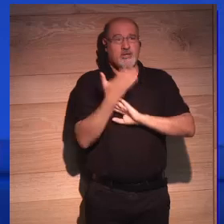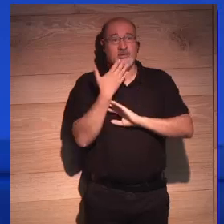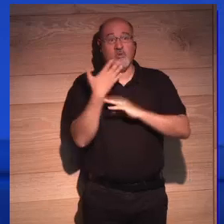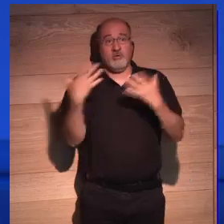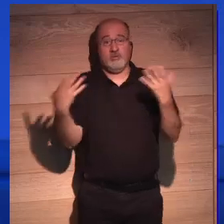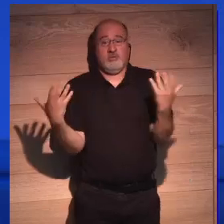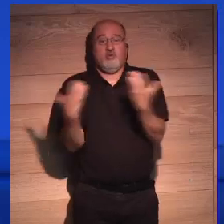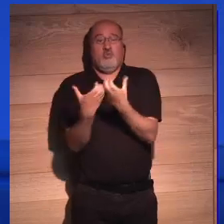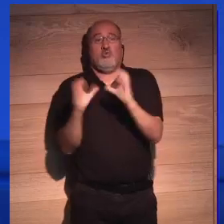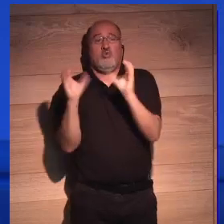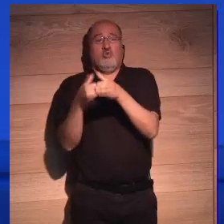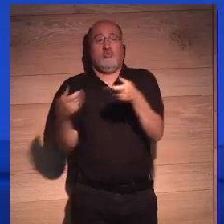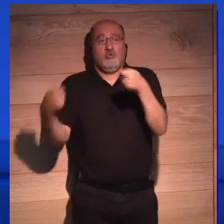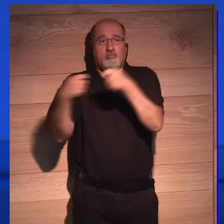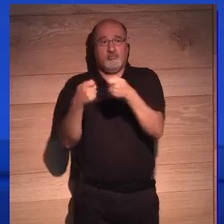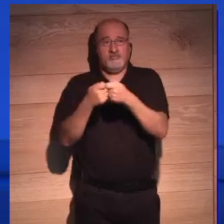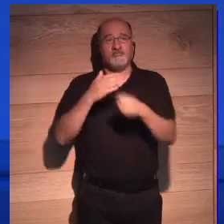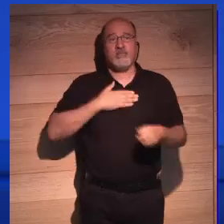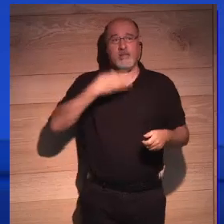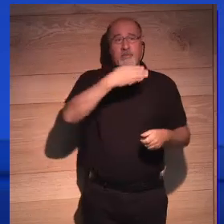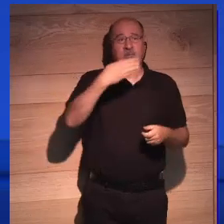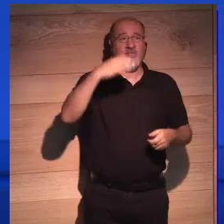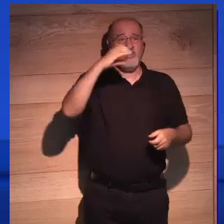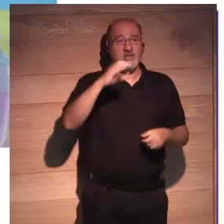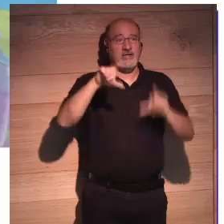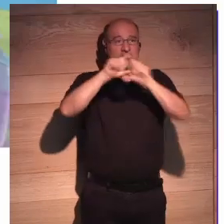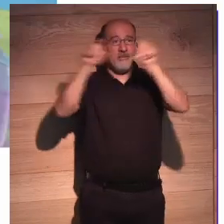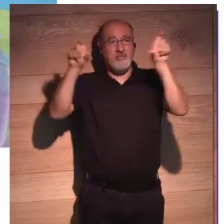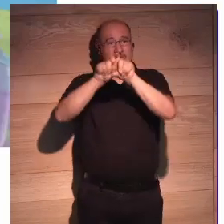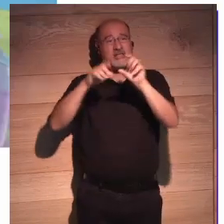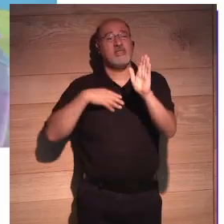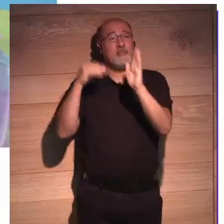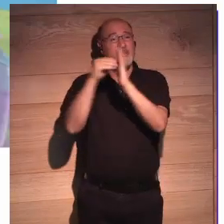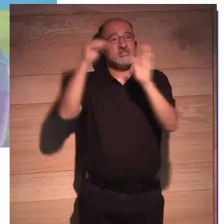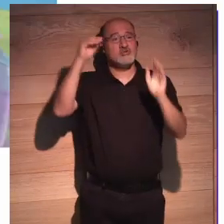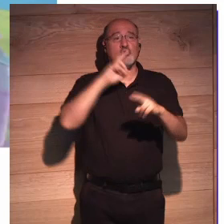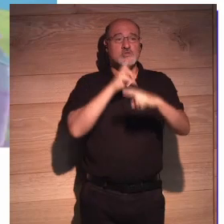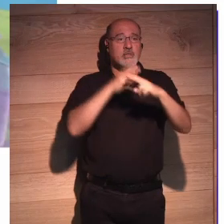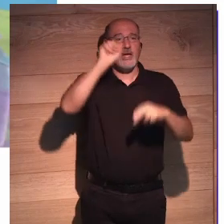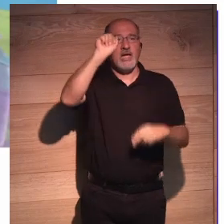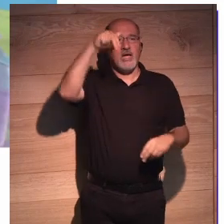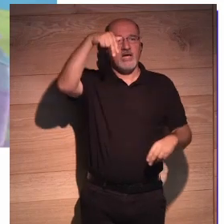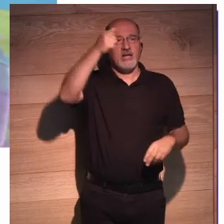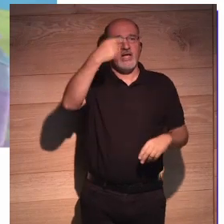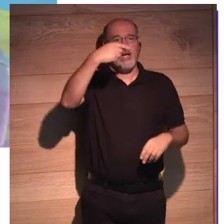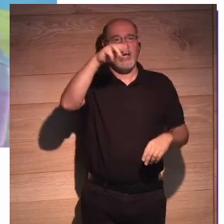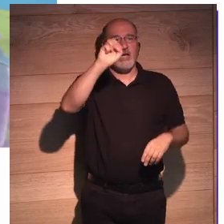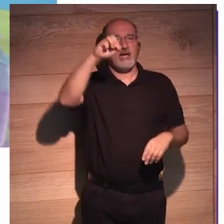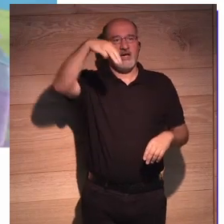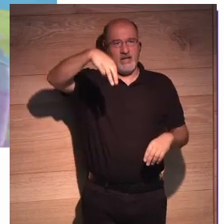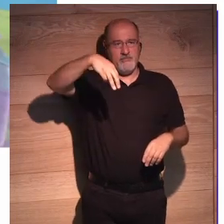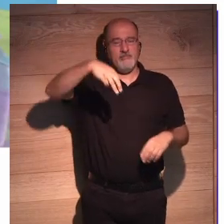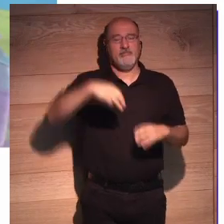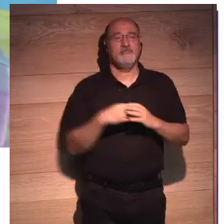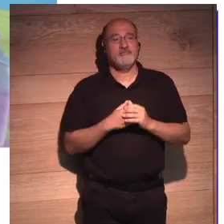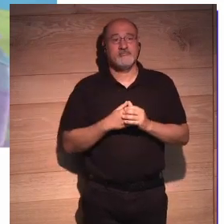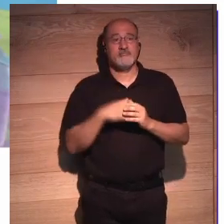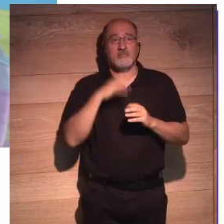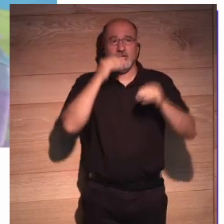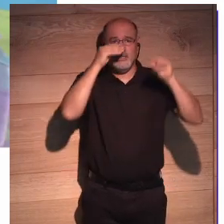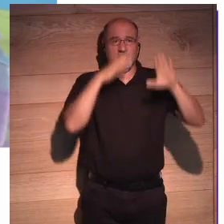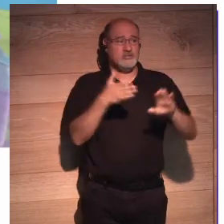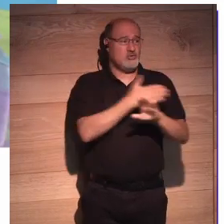a Bristol-based company. And it's about the suffragettes and the history of the suffragettes through archive audio